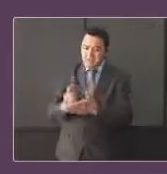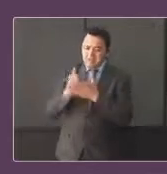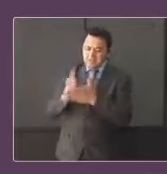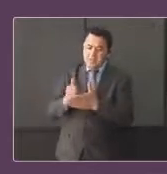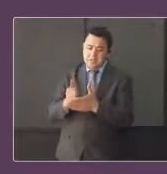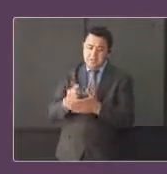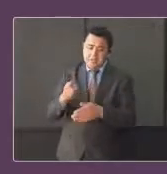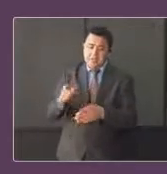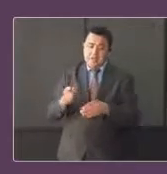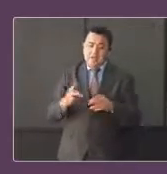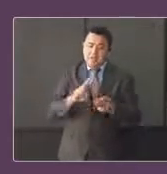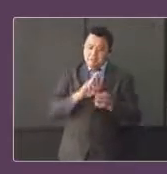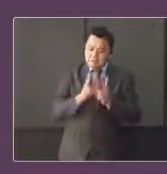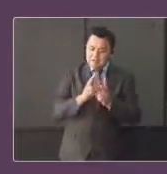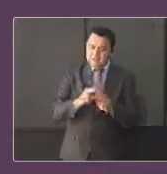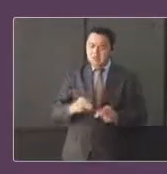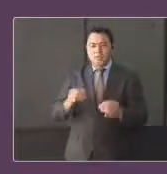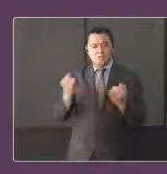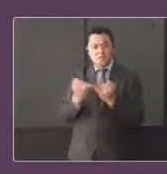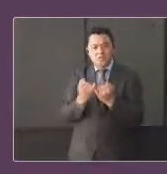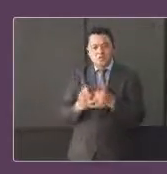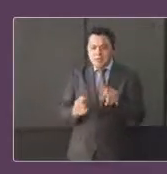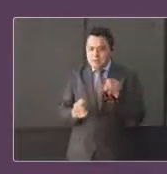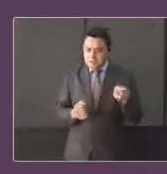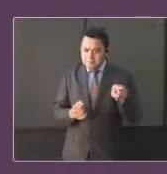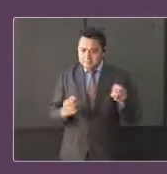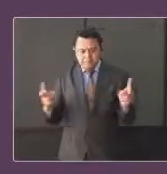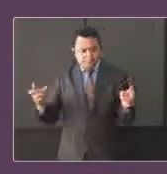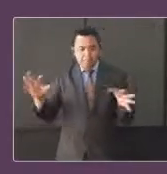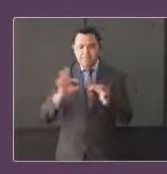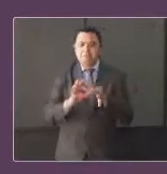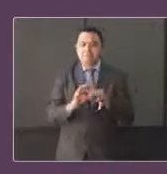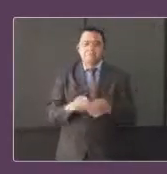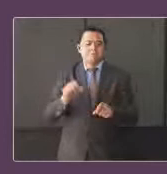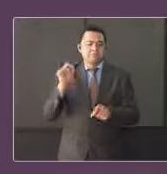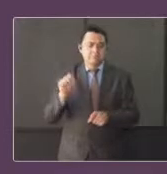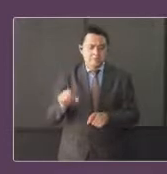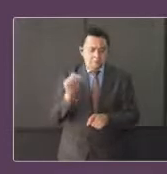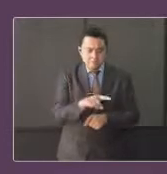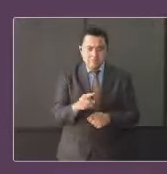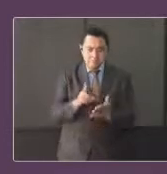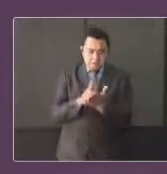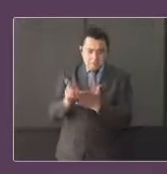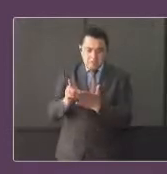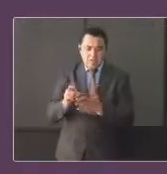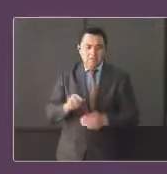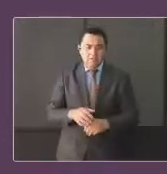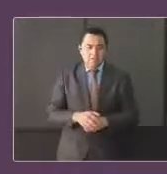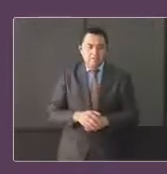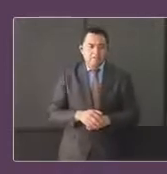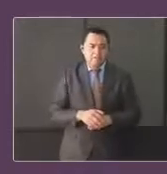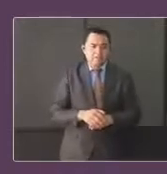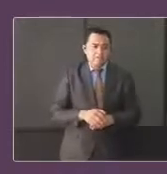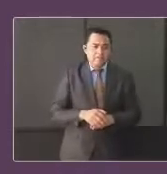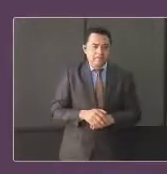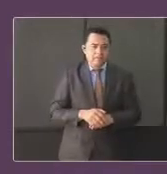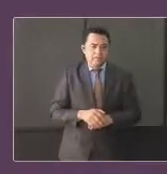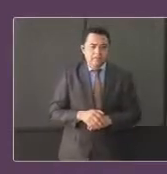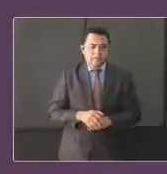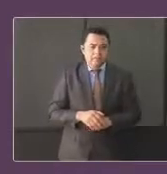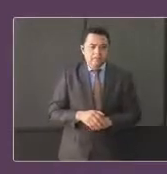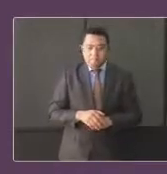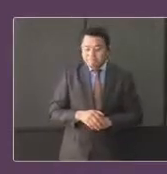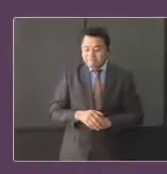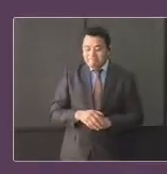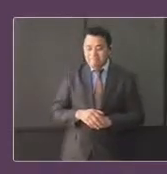an office. So we have to treat equally all the migrant population, and by doing